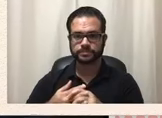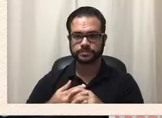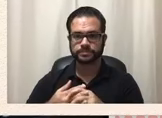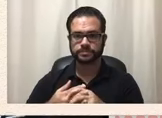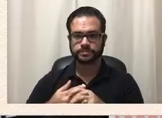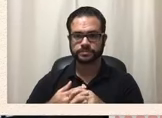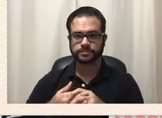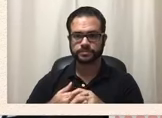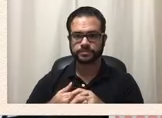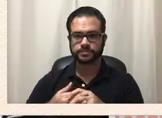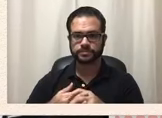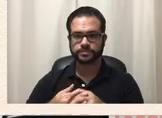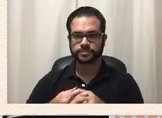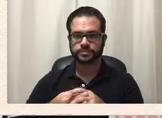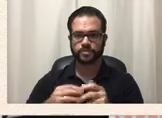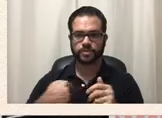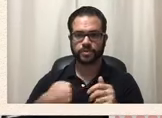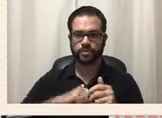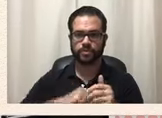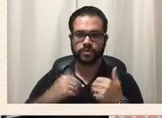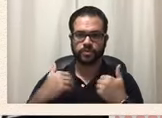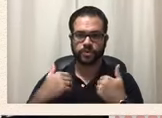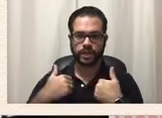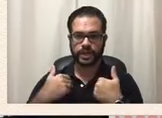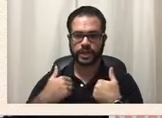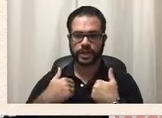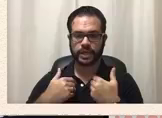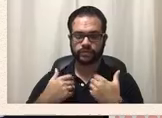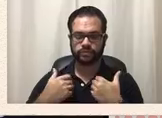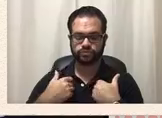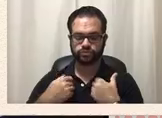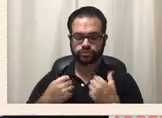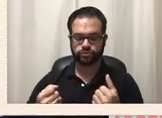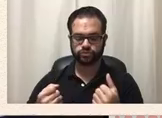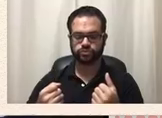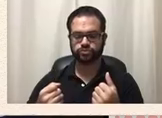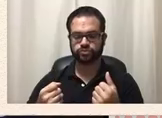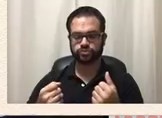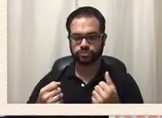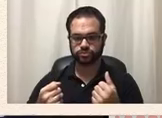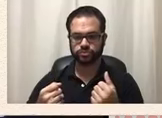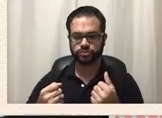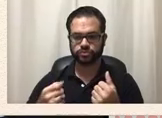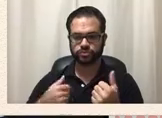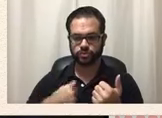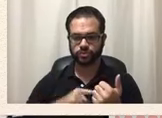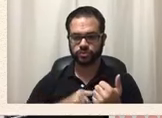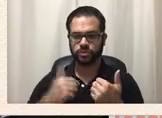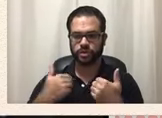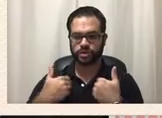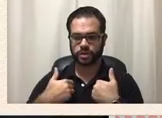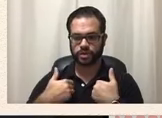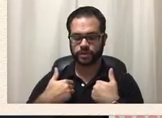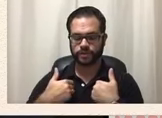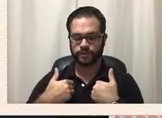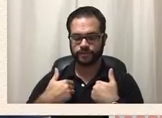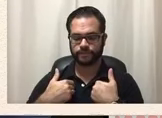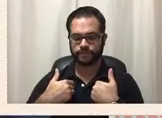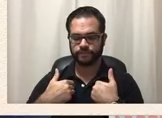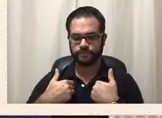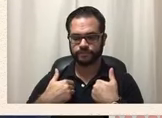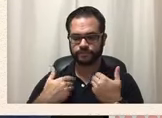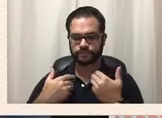we have found it like brothers. So we have a name that we